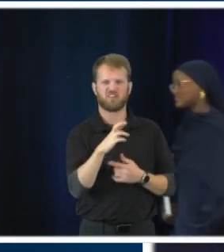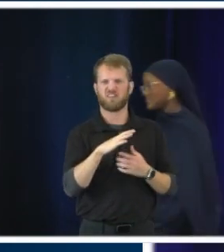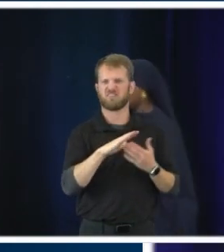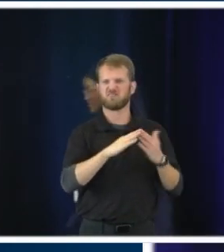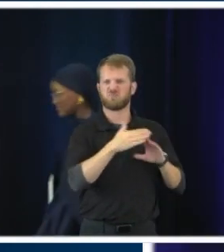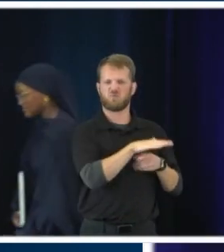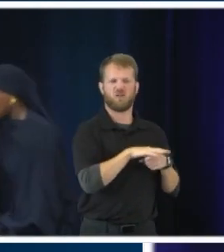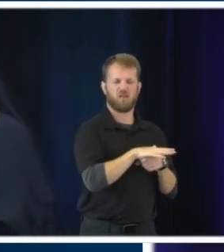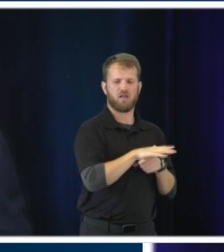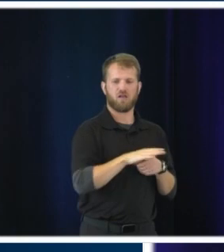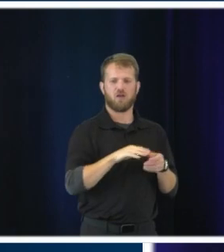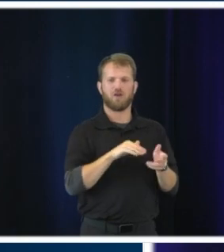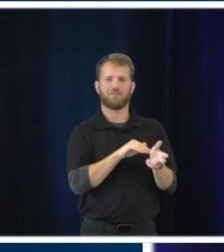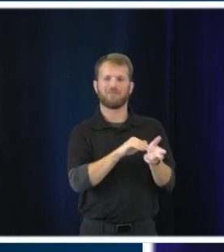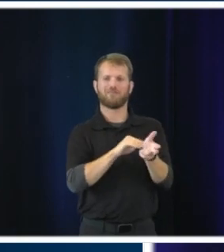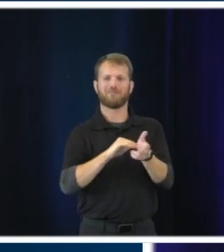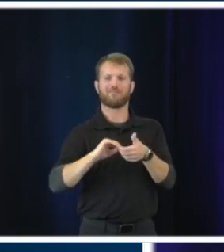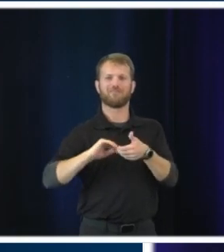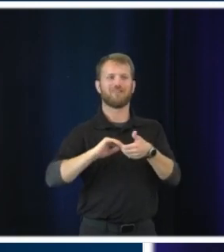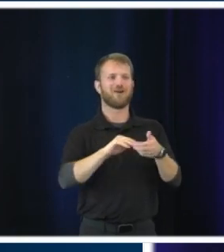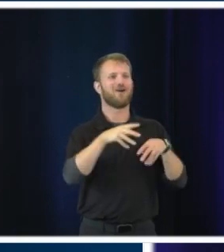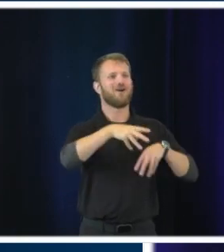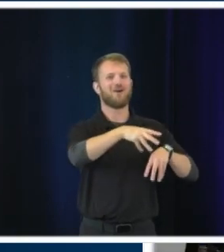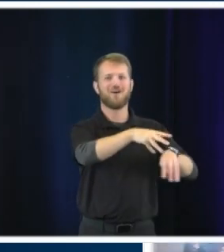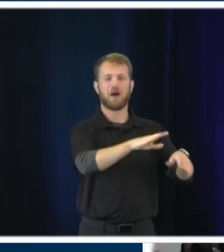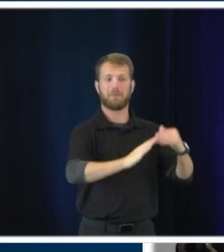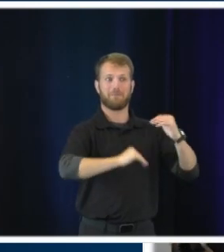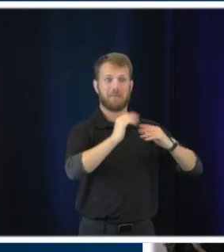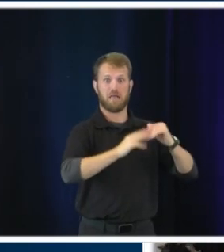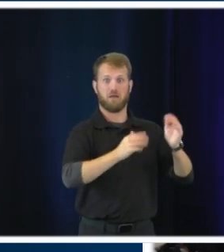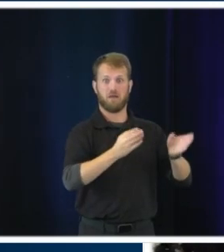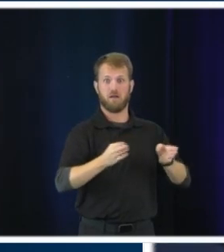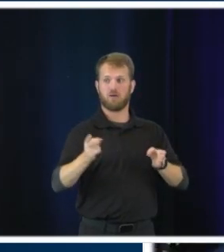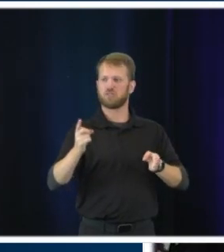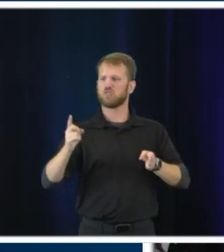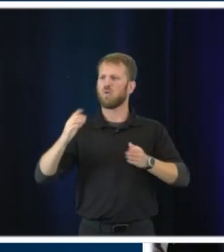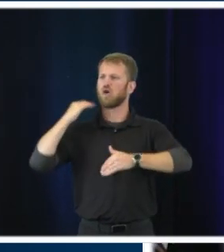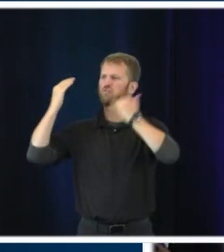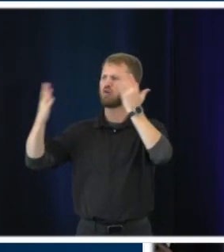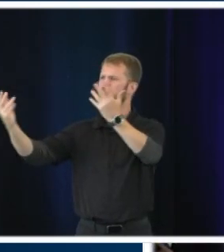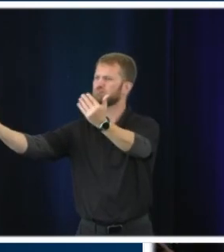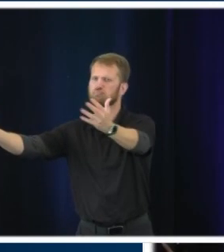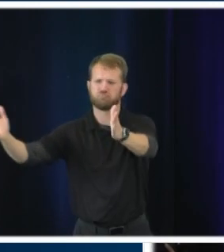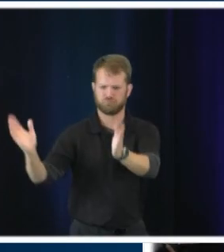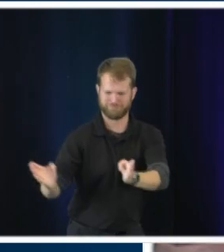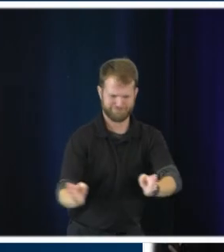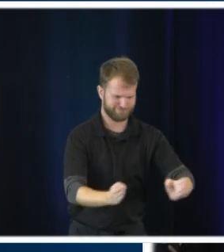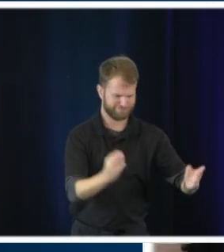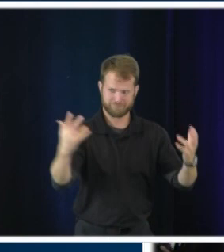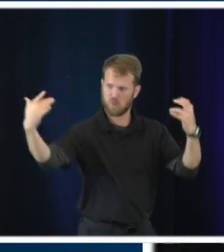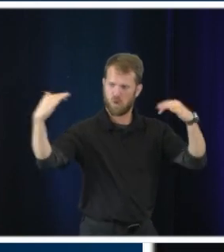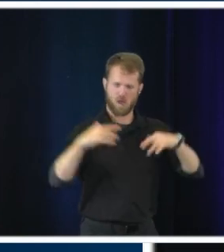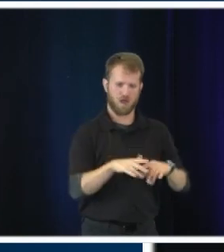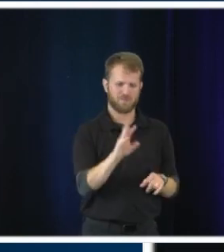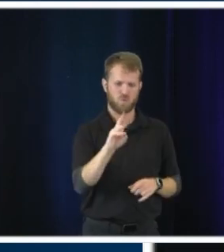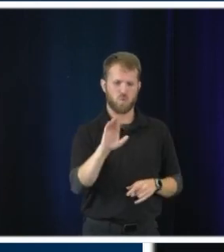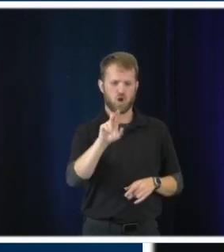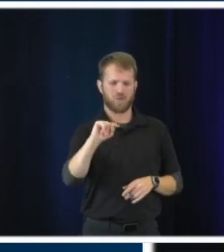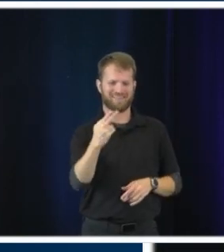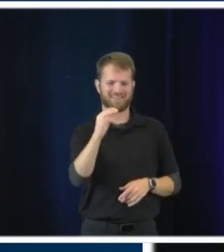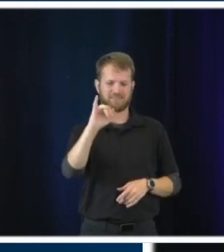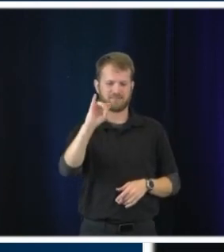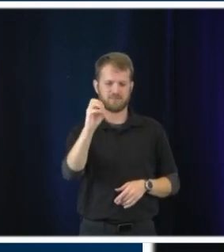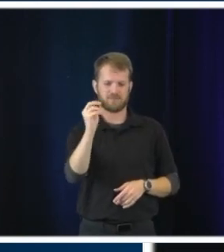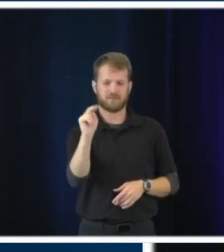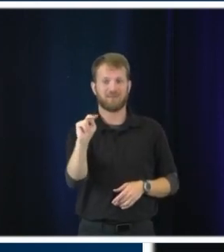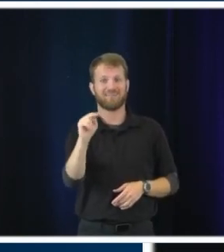July float building tradition by fundraising and organizing adults to come together to build a float for the Worthington Hills 4th of July